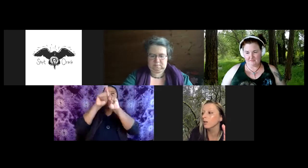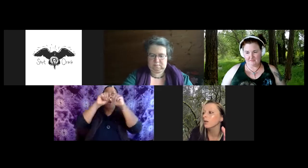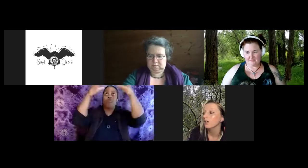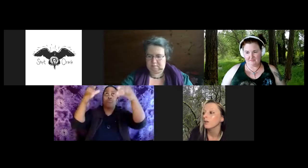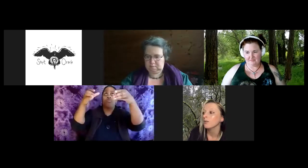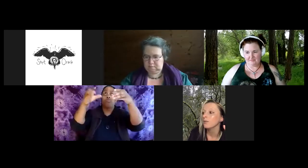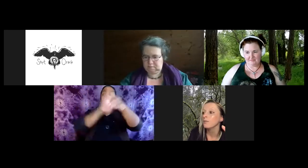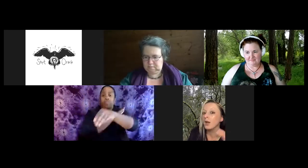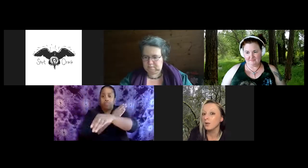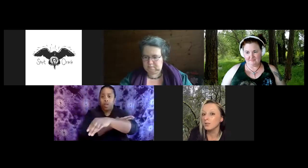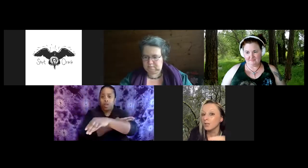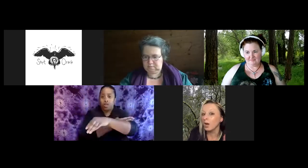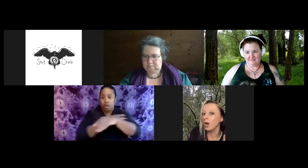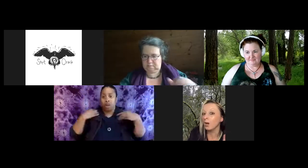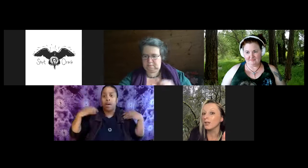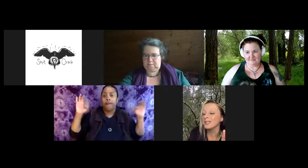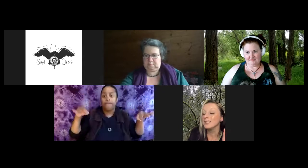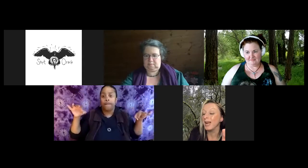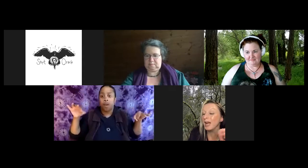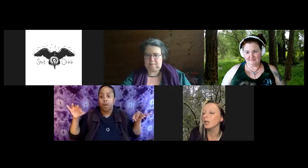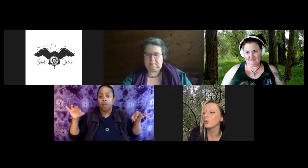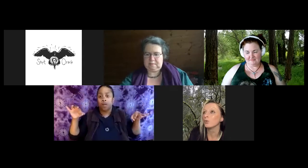go, fairies are